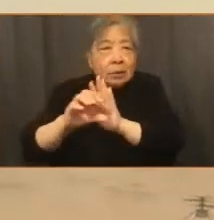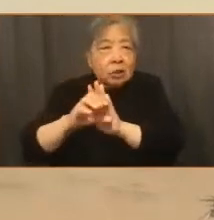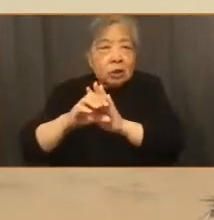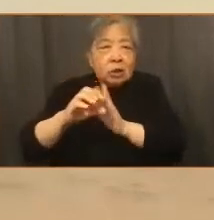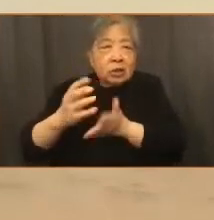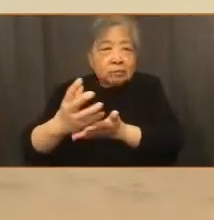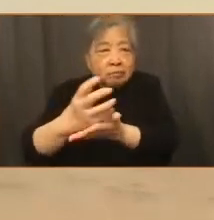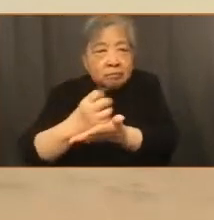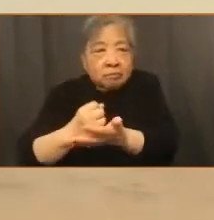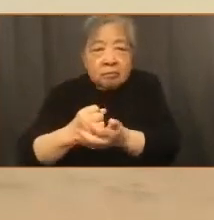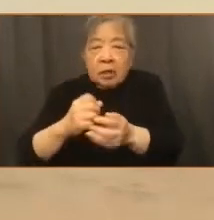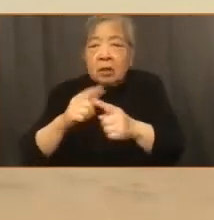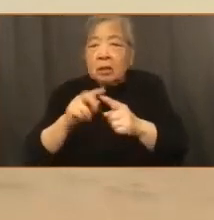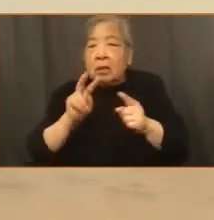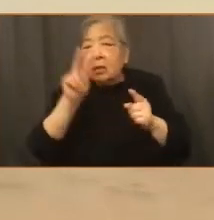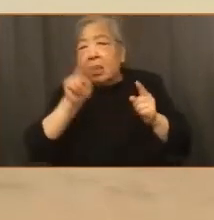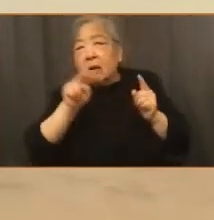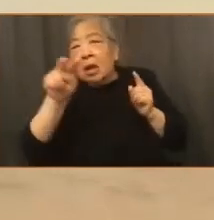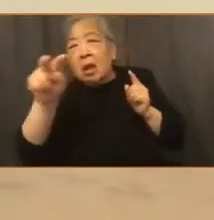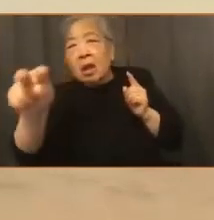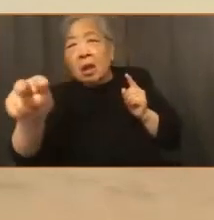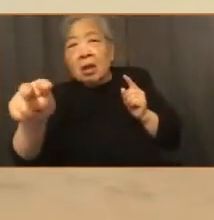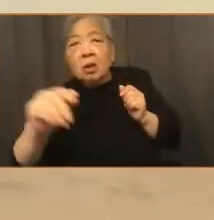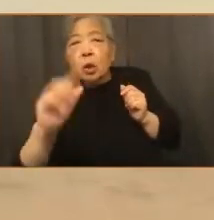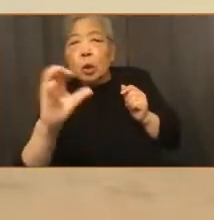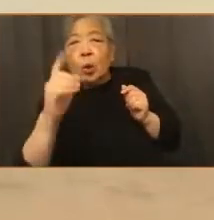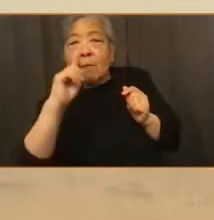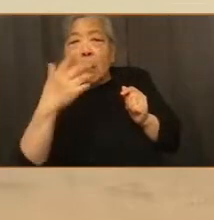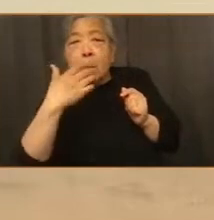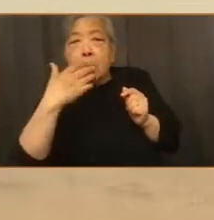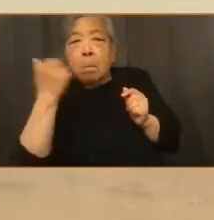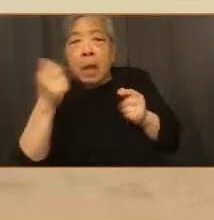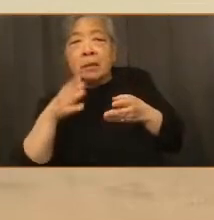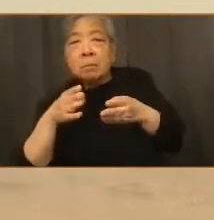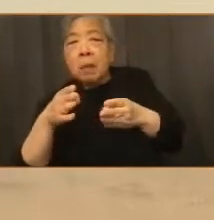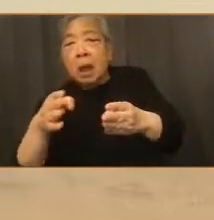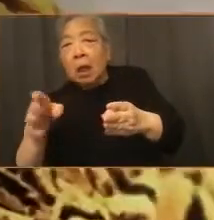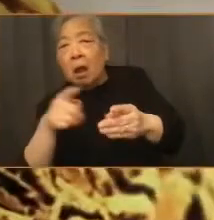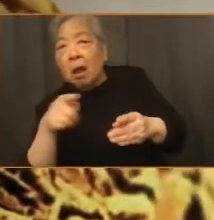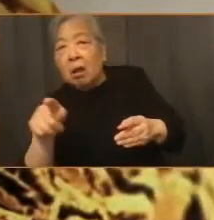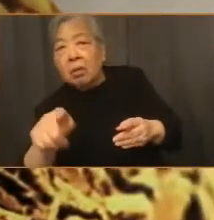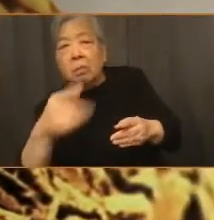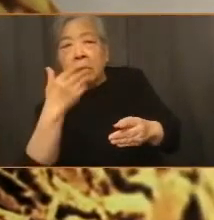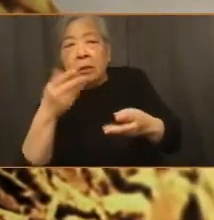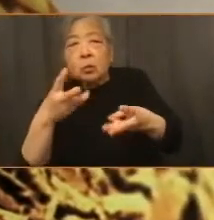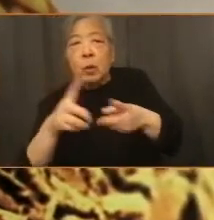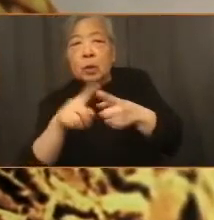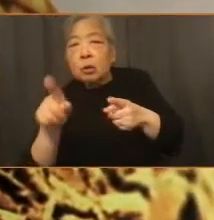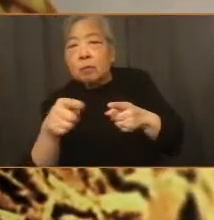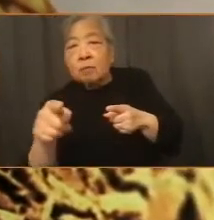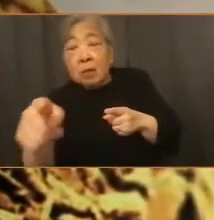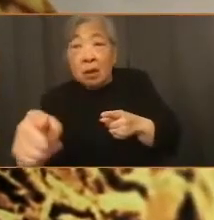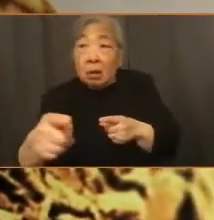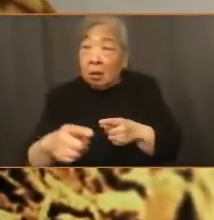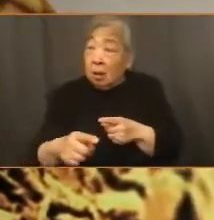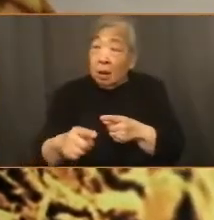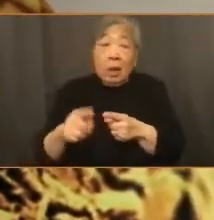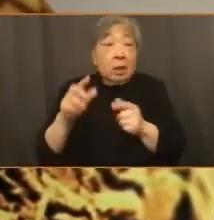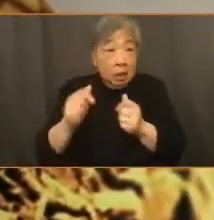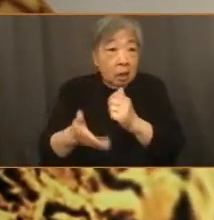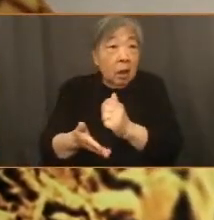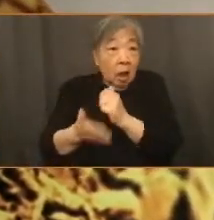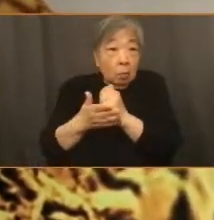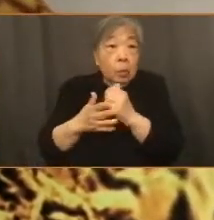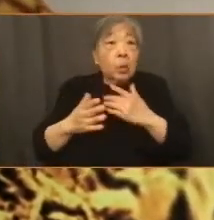can look for the best path to traverse. And eventually all these things can also help with human